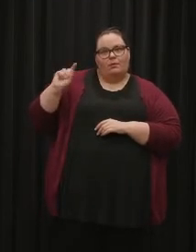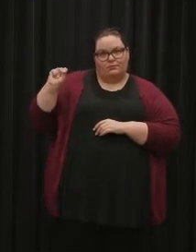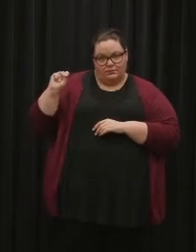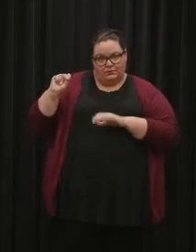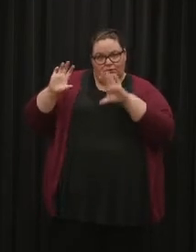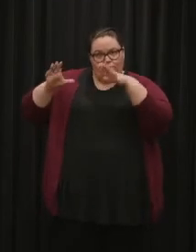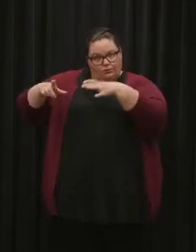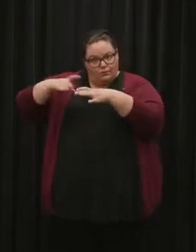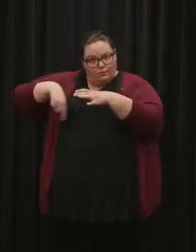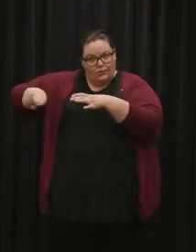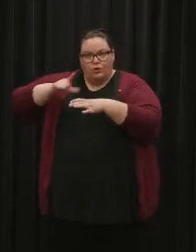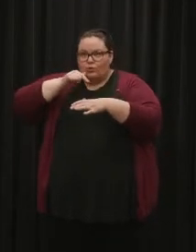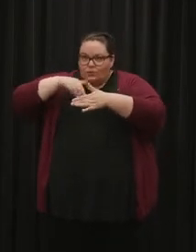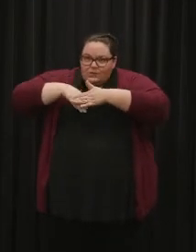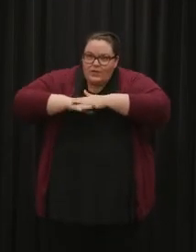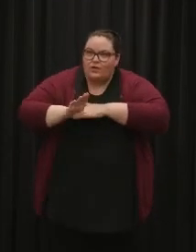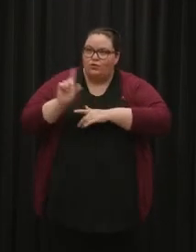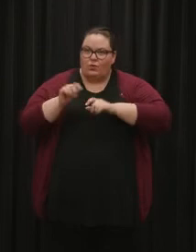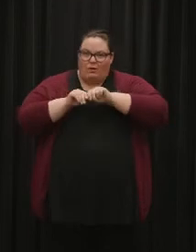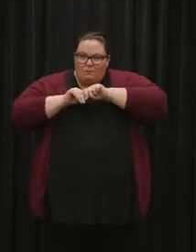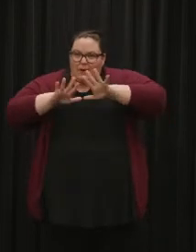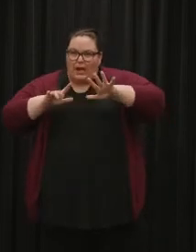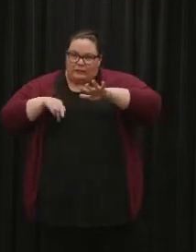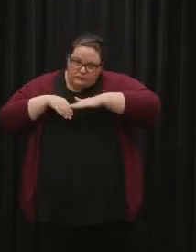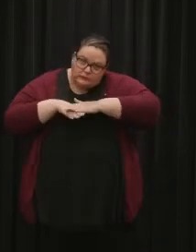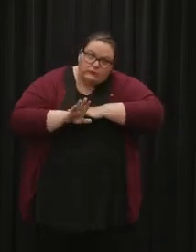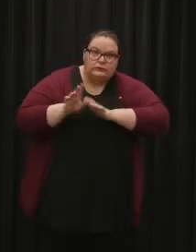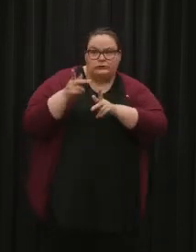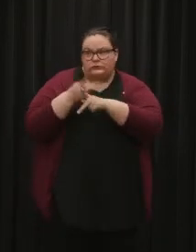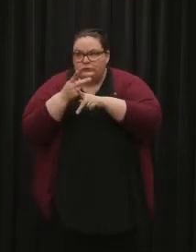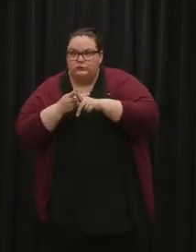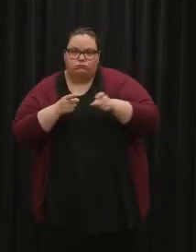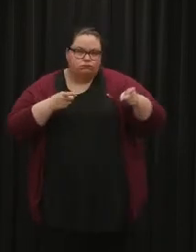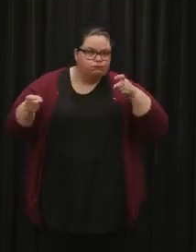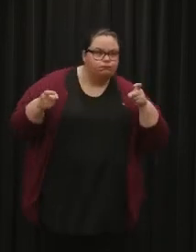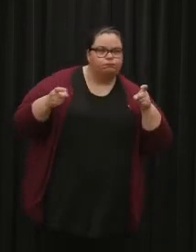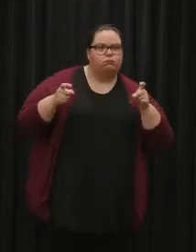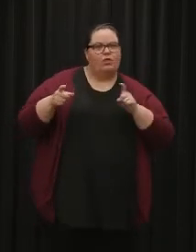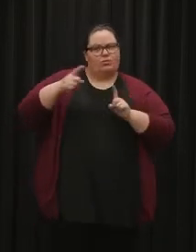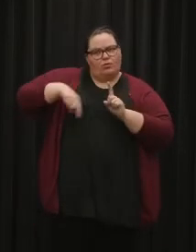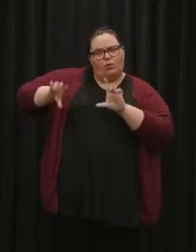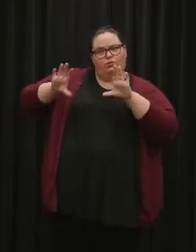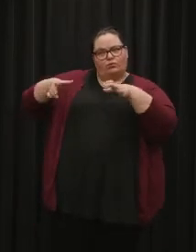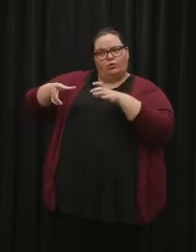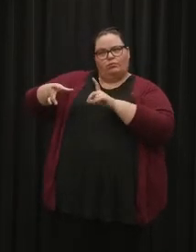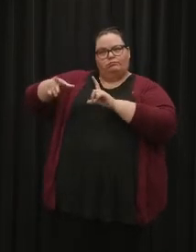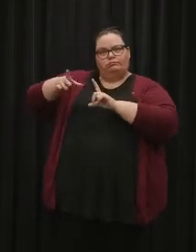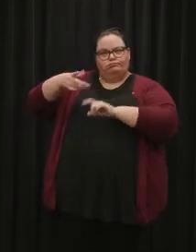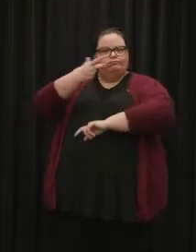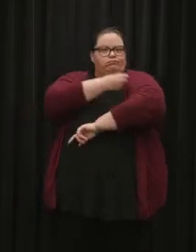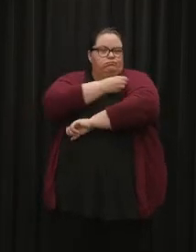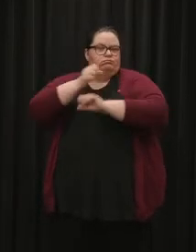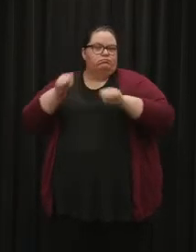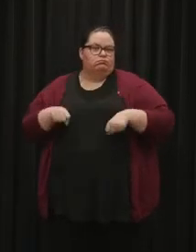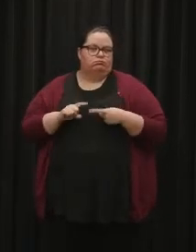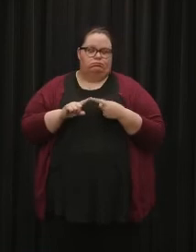teams who go into the areas that have outbreaks threatening our most vulnerable people. Extramural, ambulance, New Brunswick staff members, healthcare